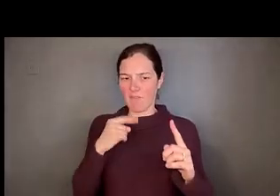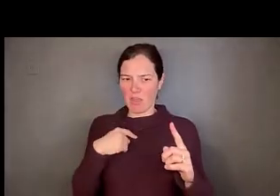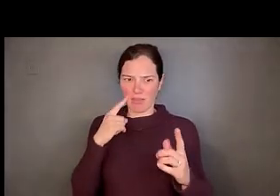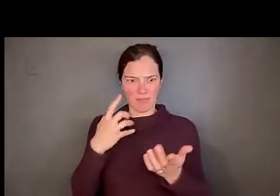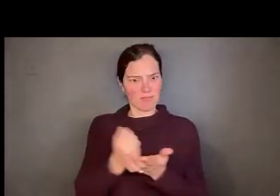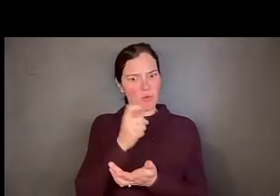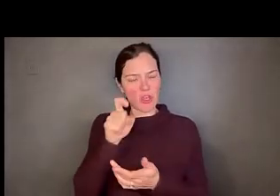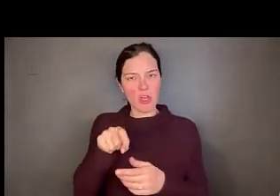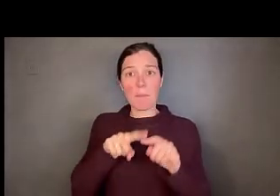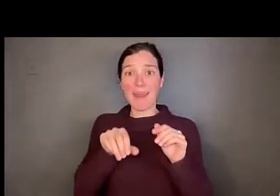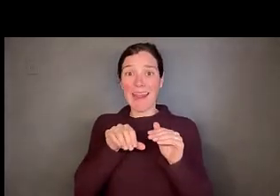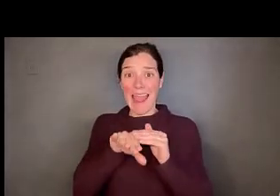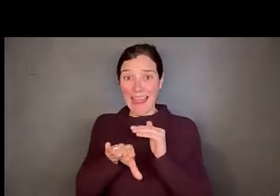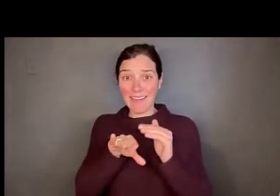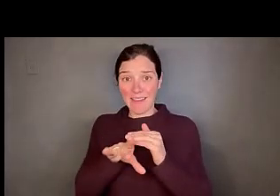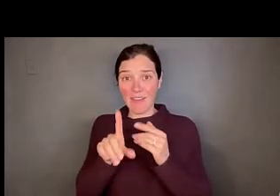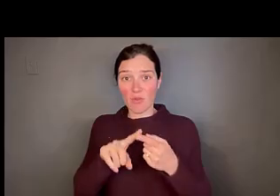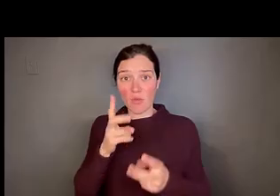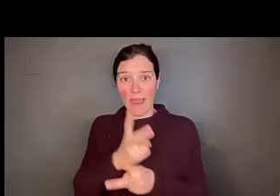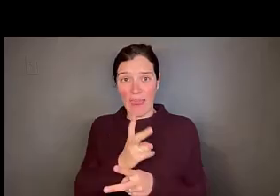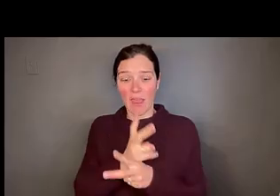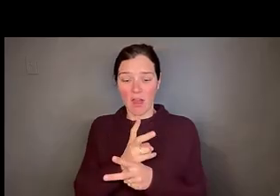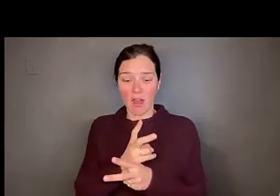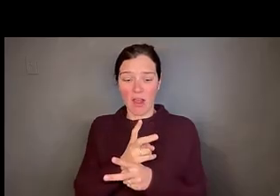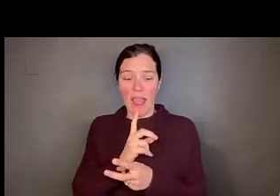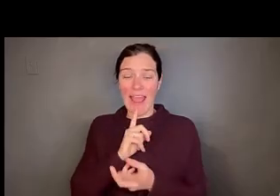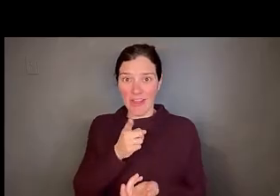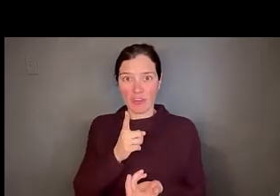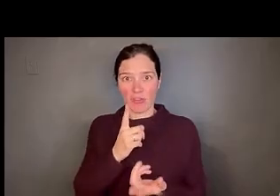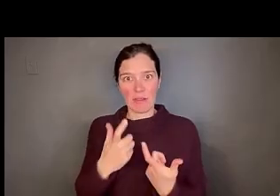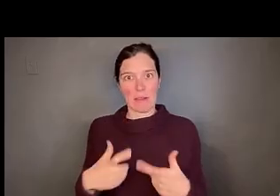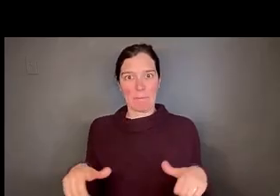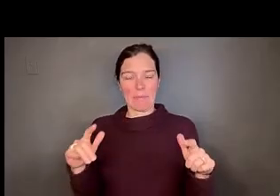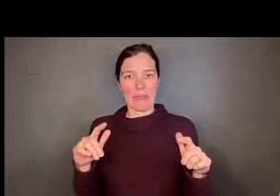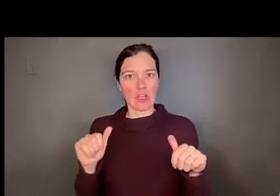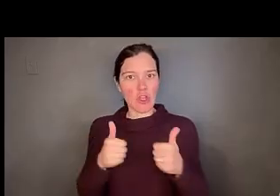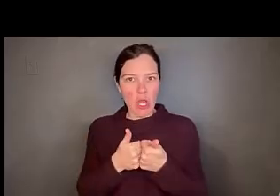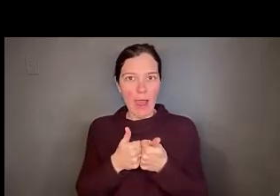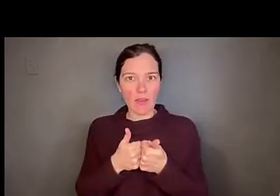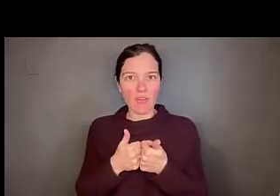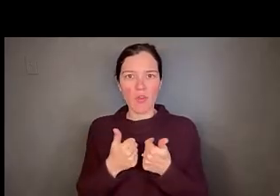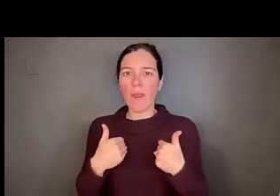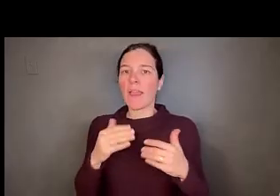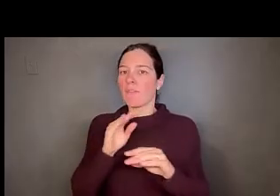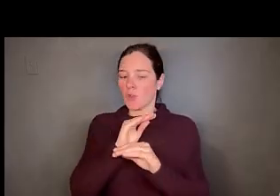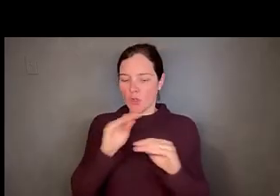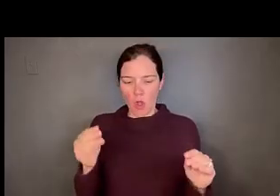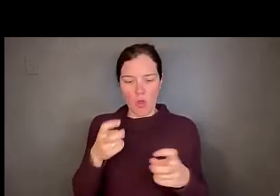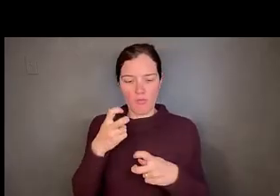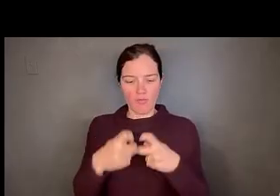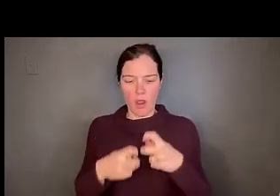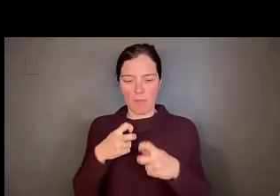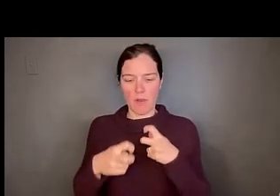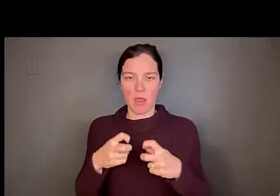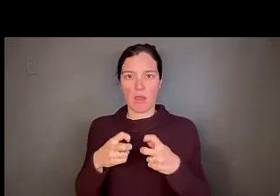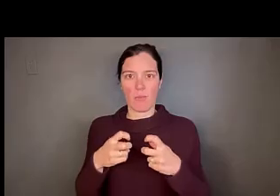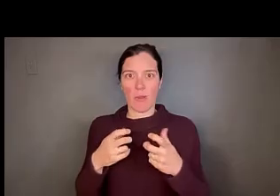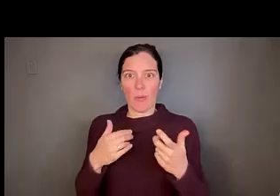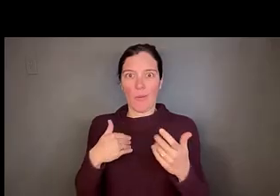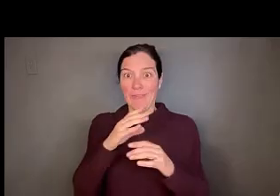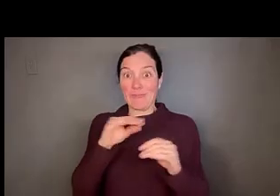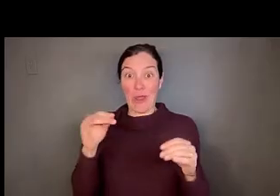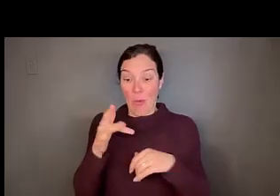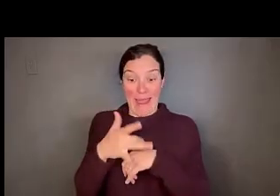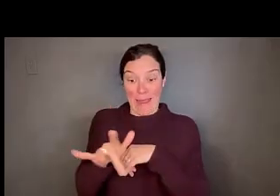but access to care is actually a real challenge. We have no problem. We don't have empty